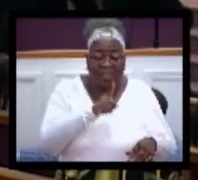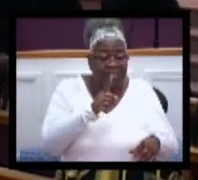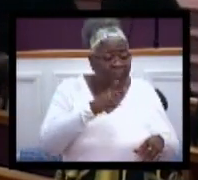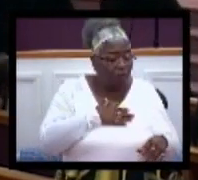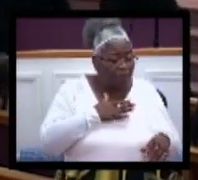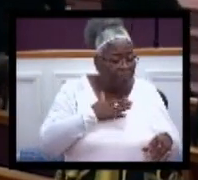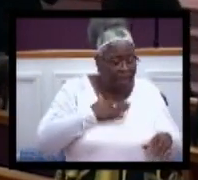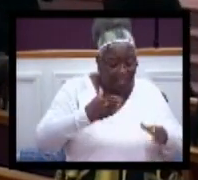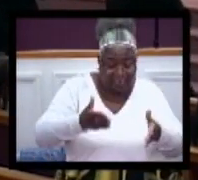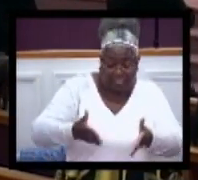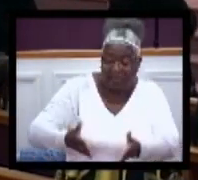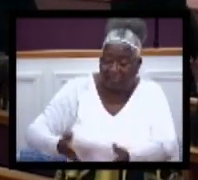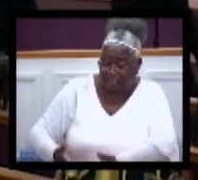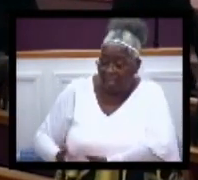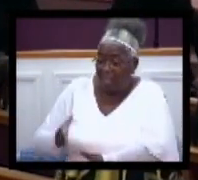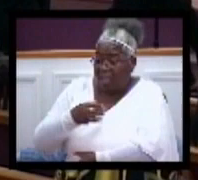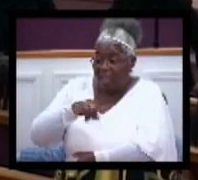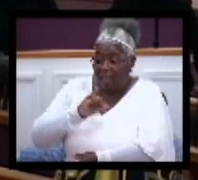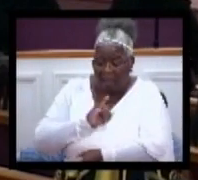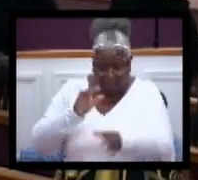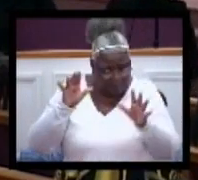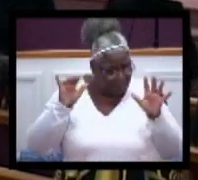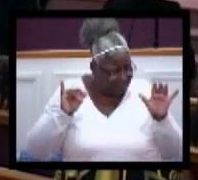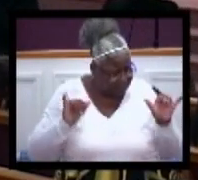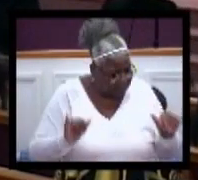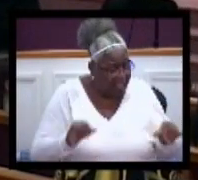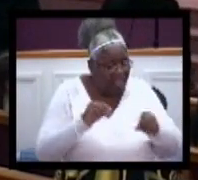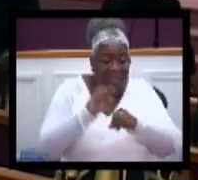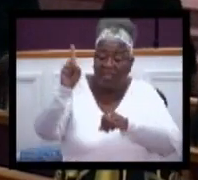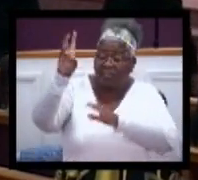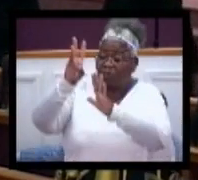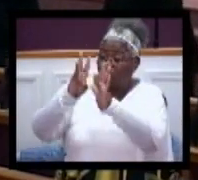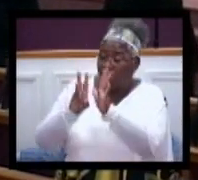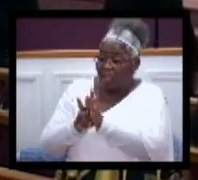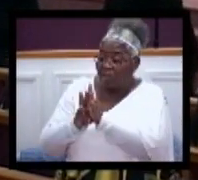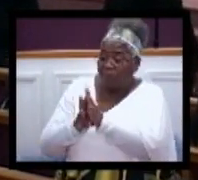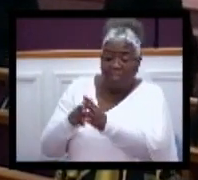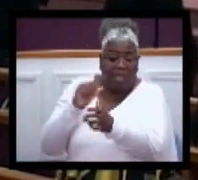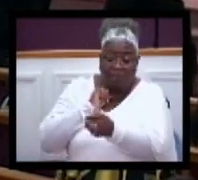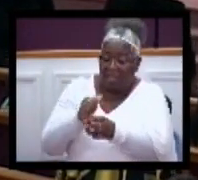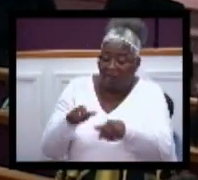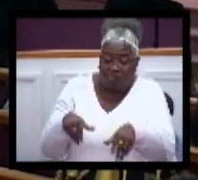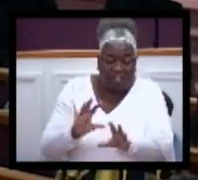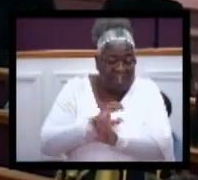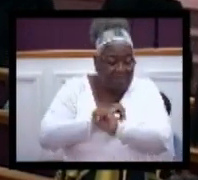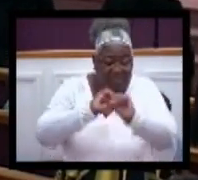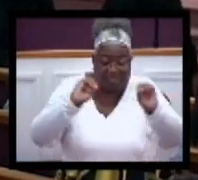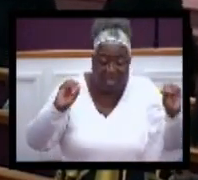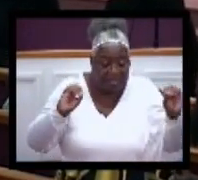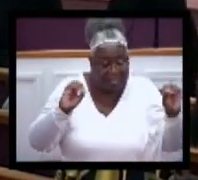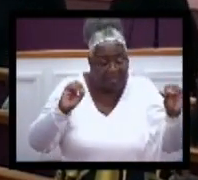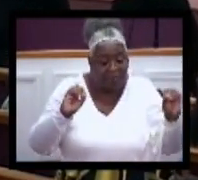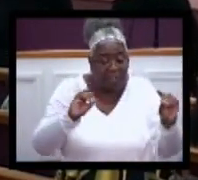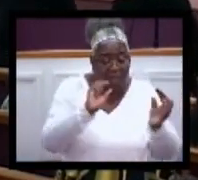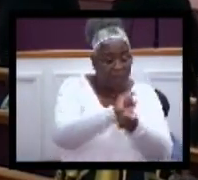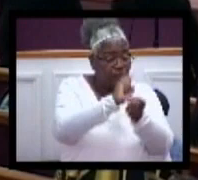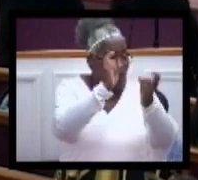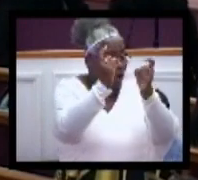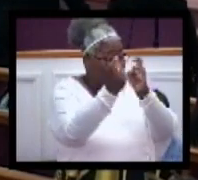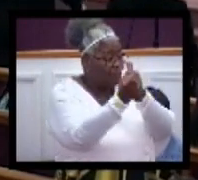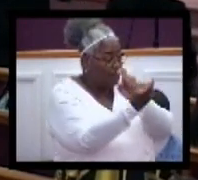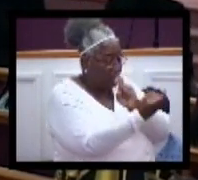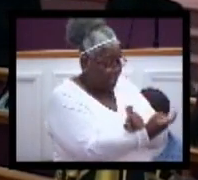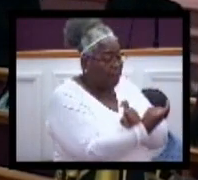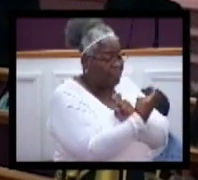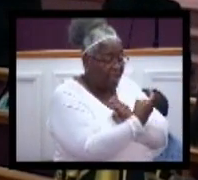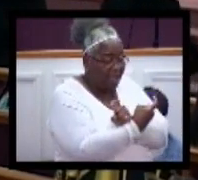my side, and I'm gonna stay in his will, and I ain't gonna let nothing turn me